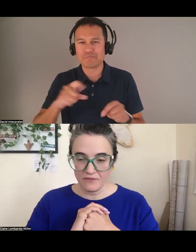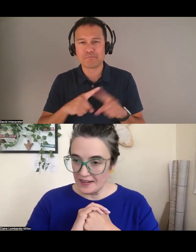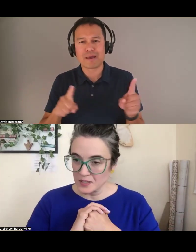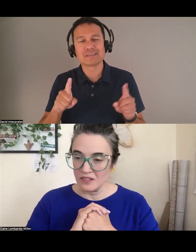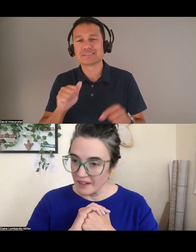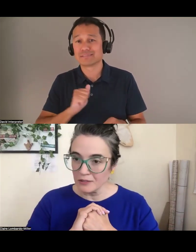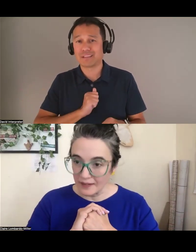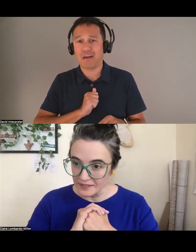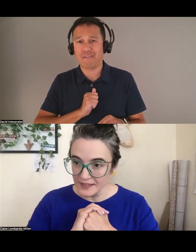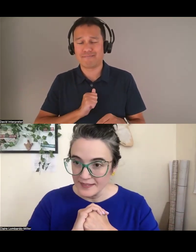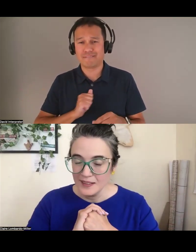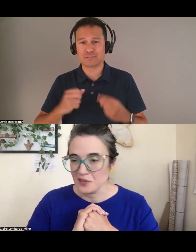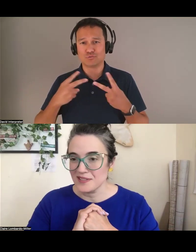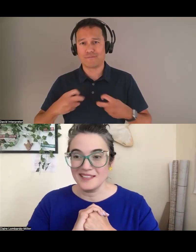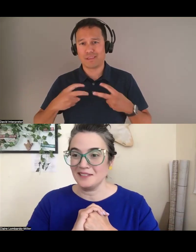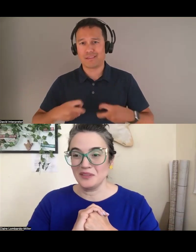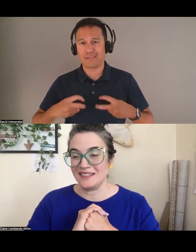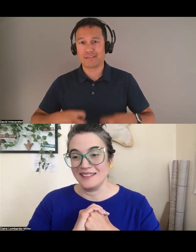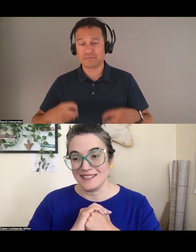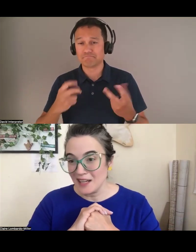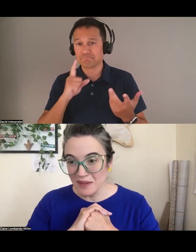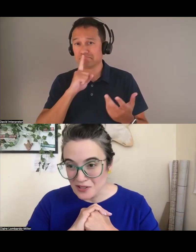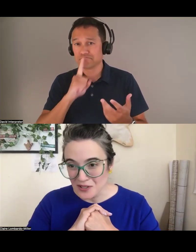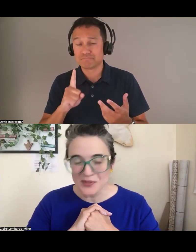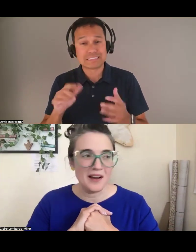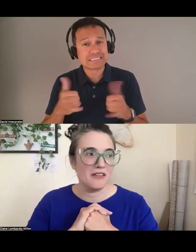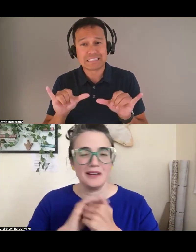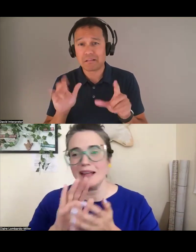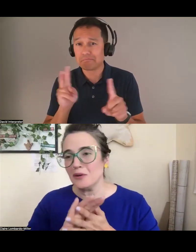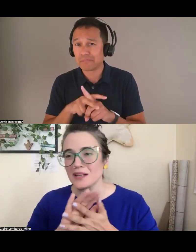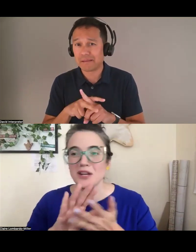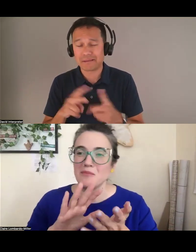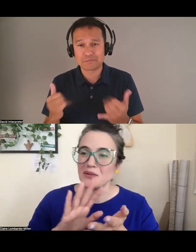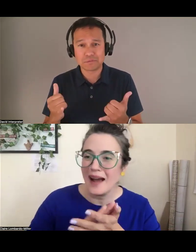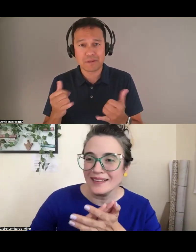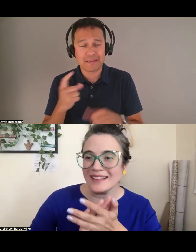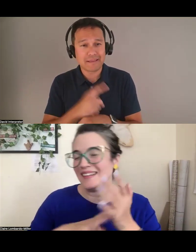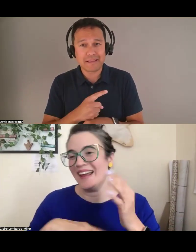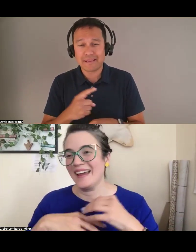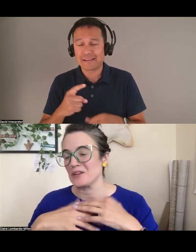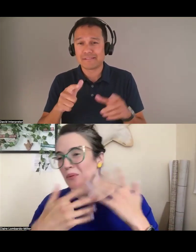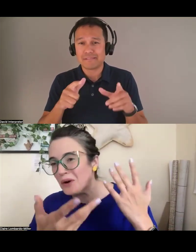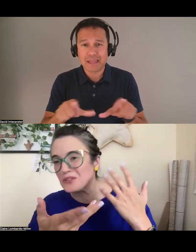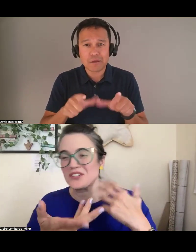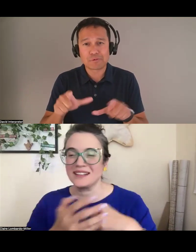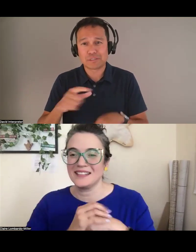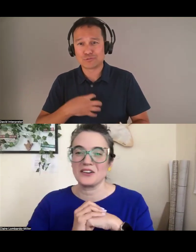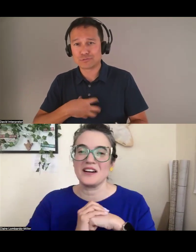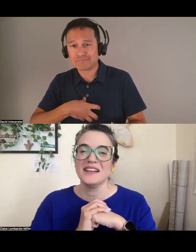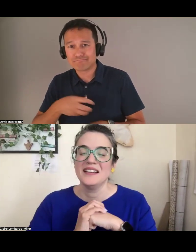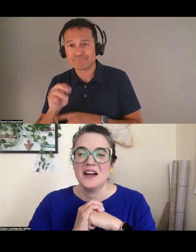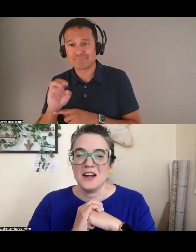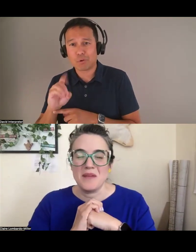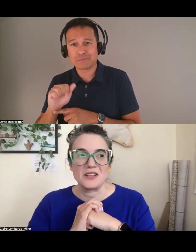still find it to be very relevant. We're still dealing with the same issues of language and modality and approach, et